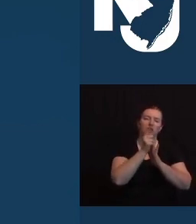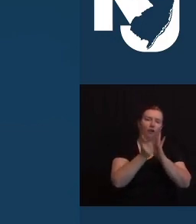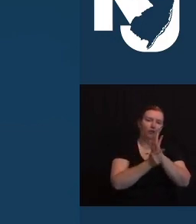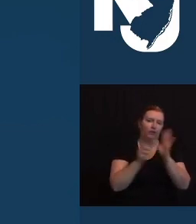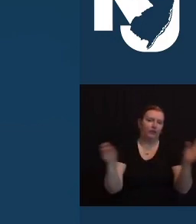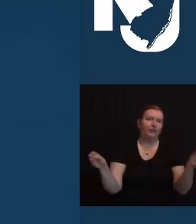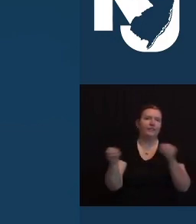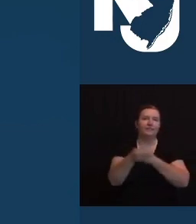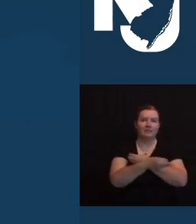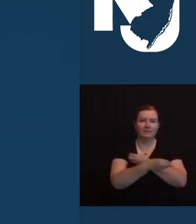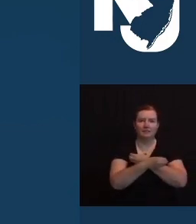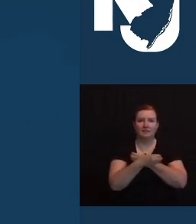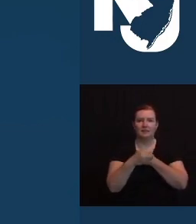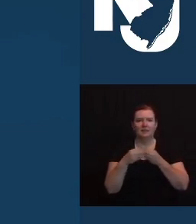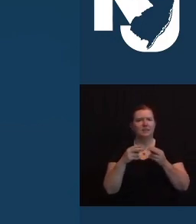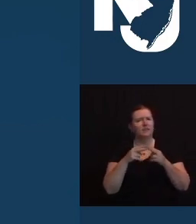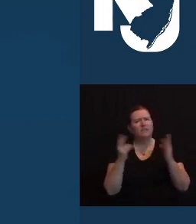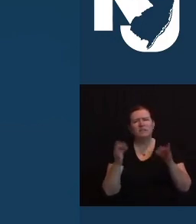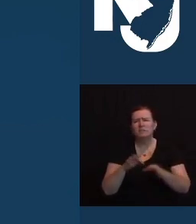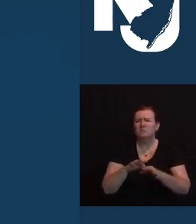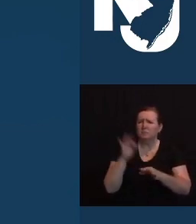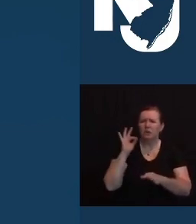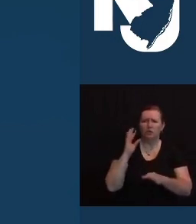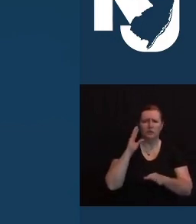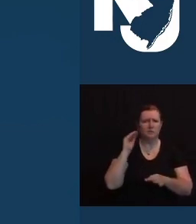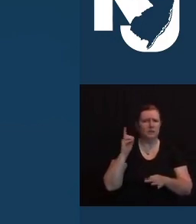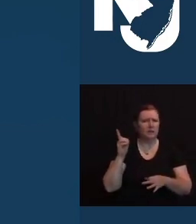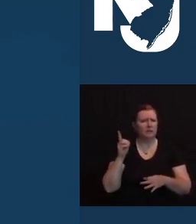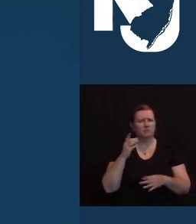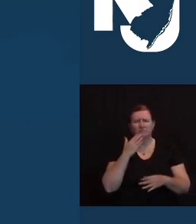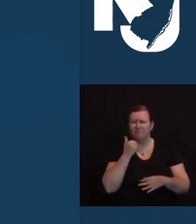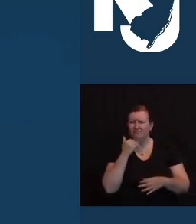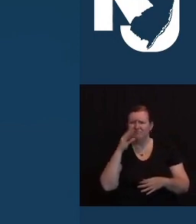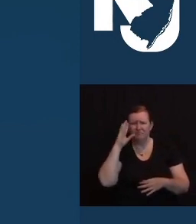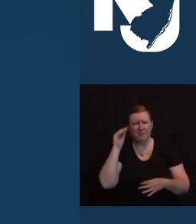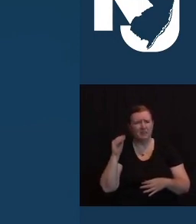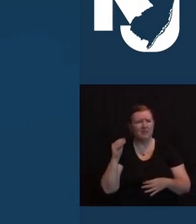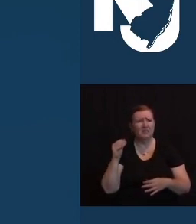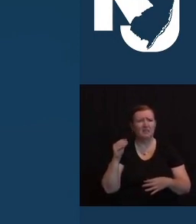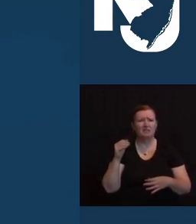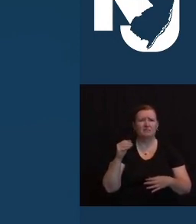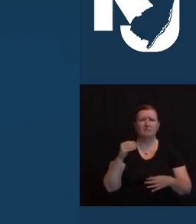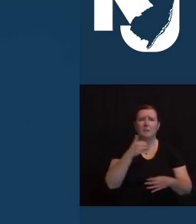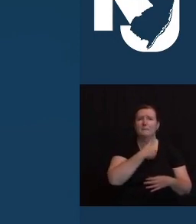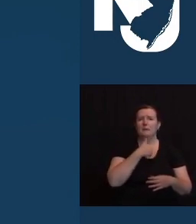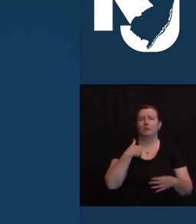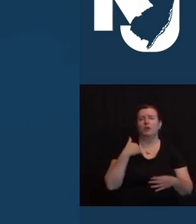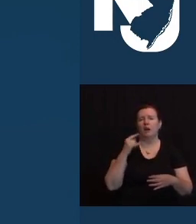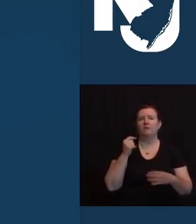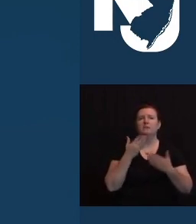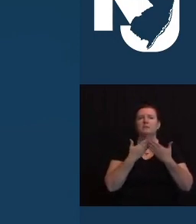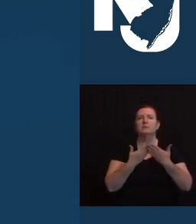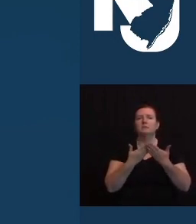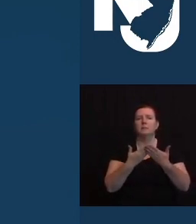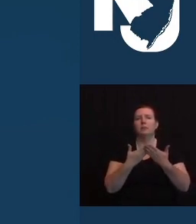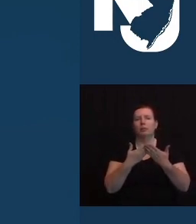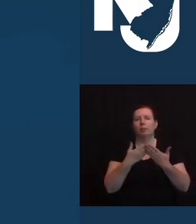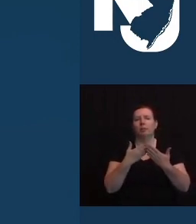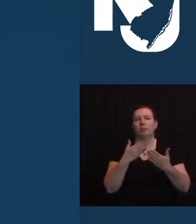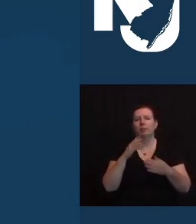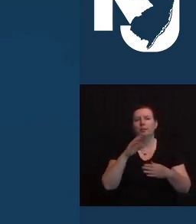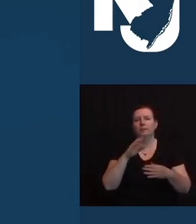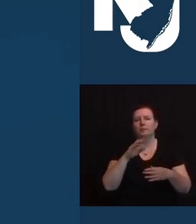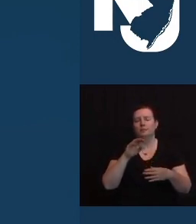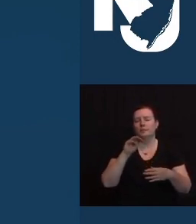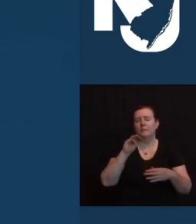and spiritual man, and he remained a lifelong member of Temple Beth Mordecai in Perth Amboy. His